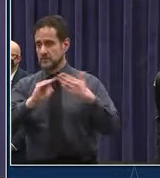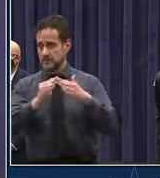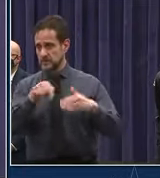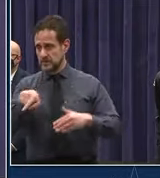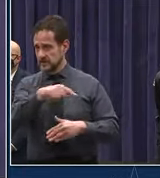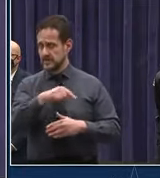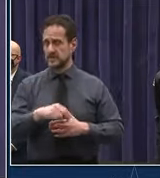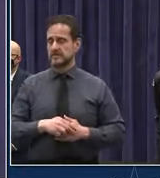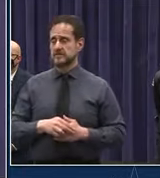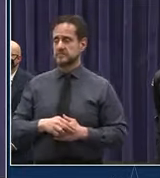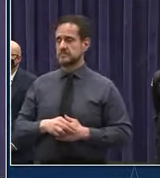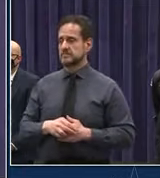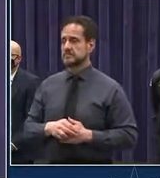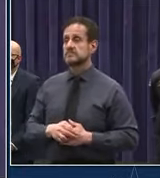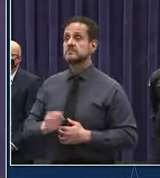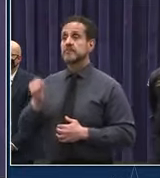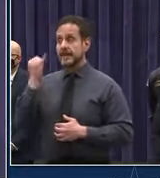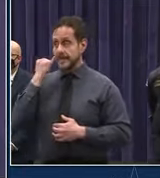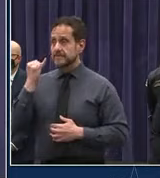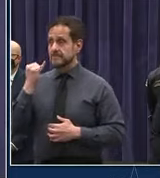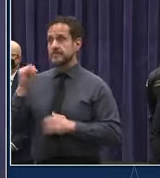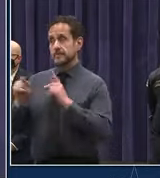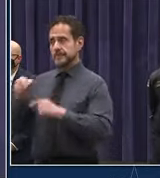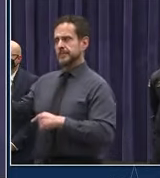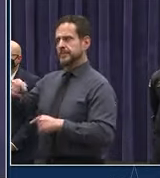I hope that the fact that we are standing here today,